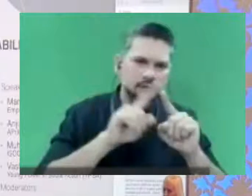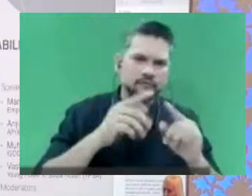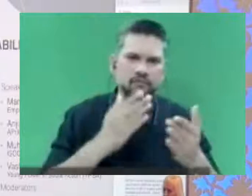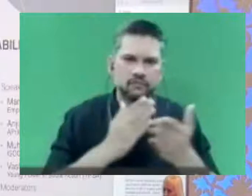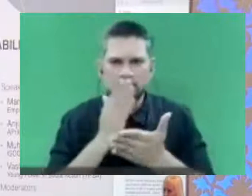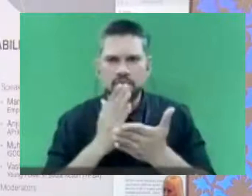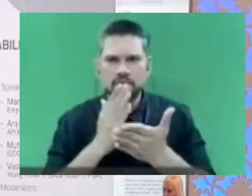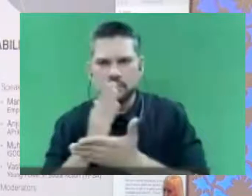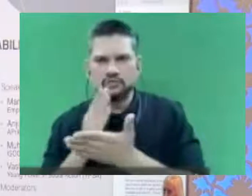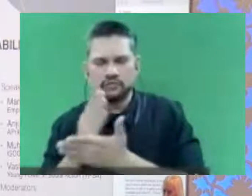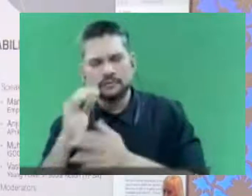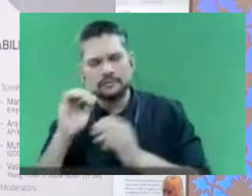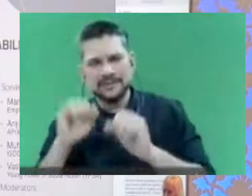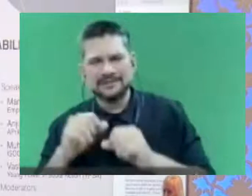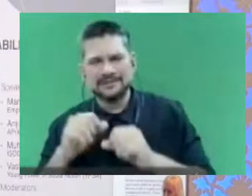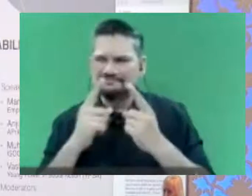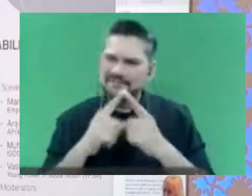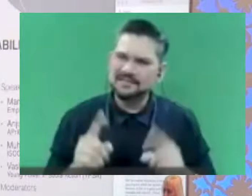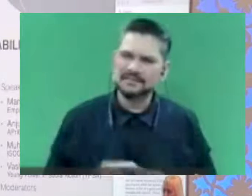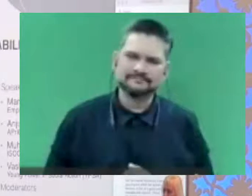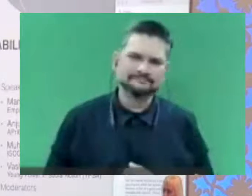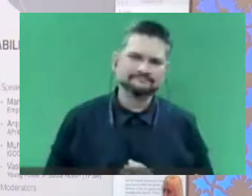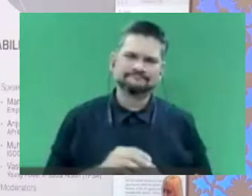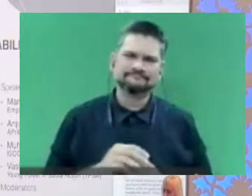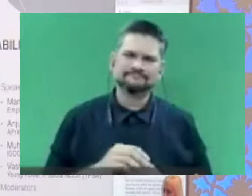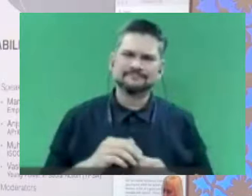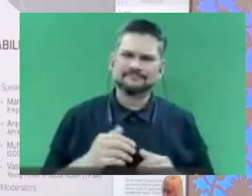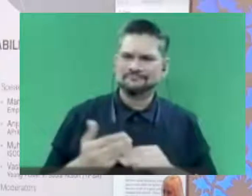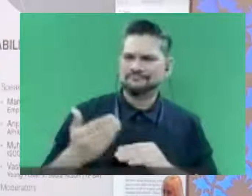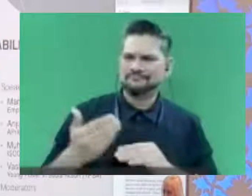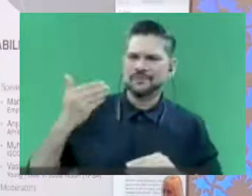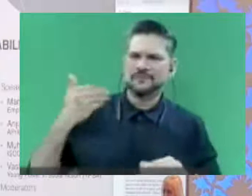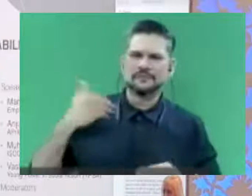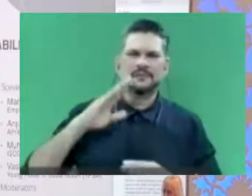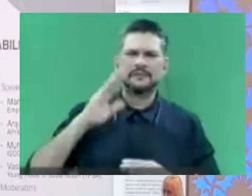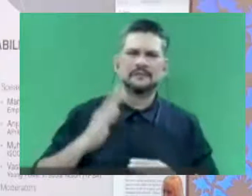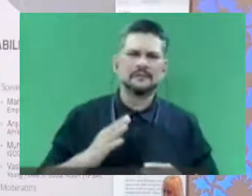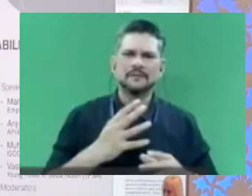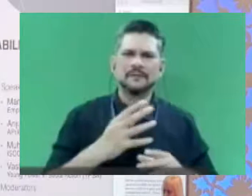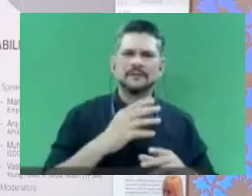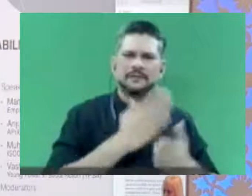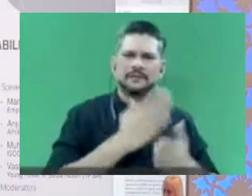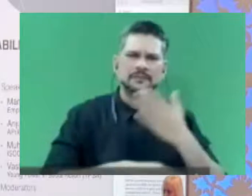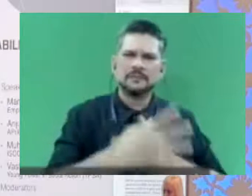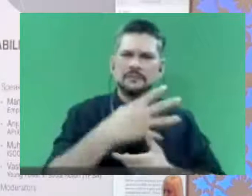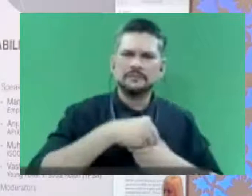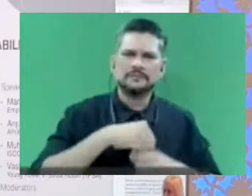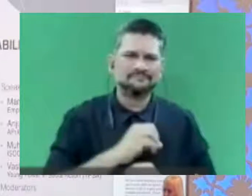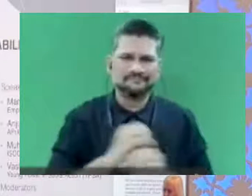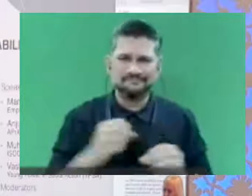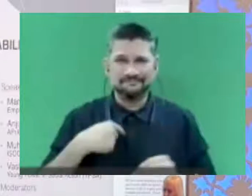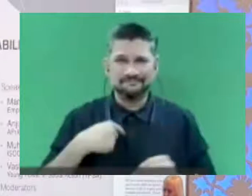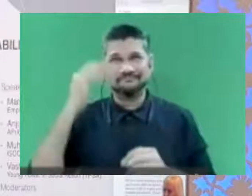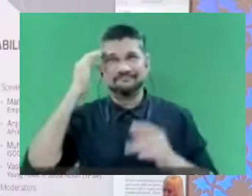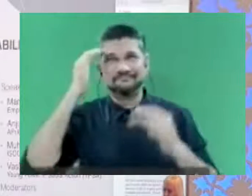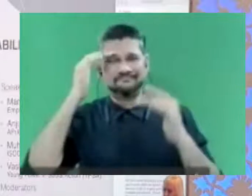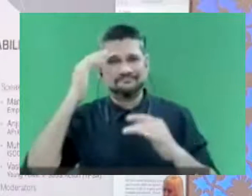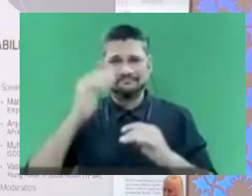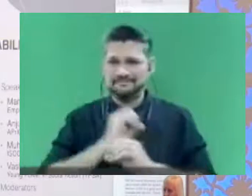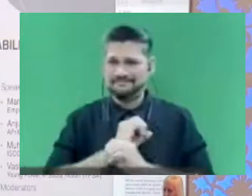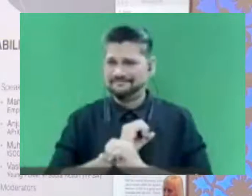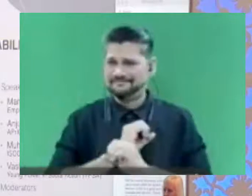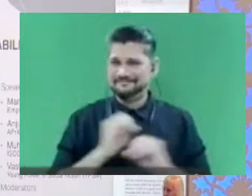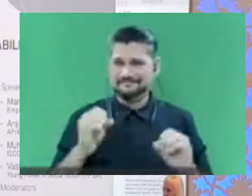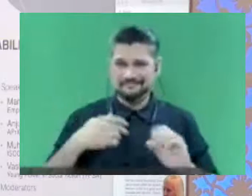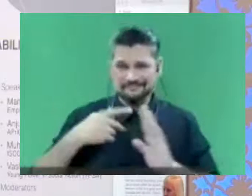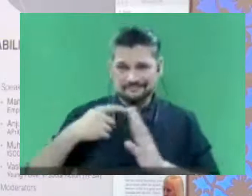any chance, we never included the people with disability in our thinking. When we wrote the projects, we